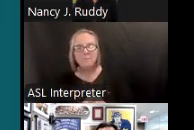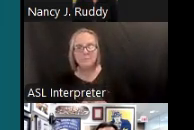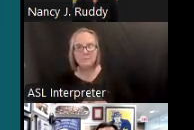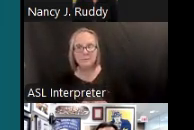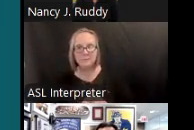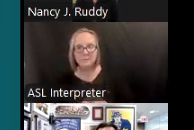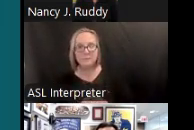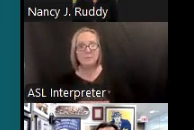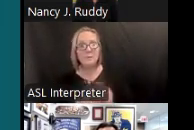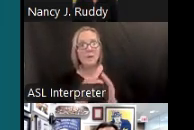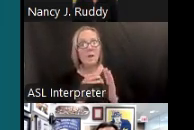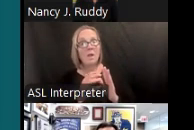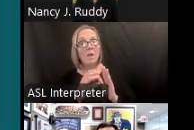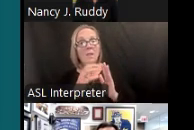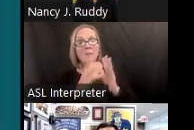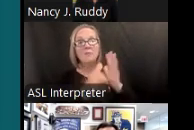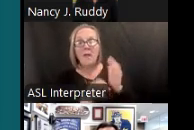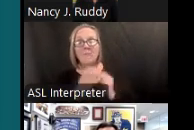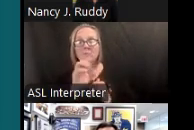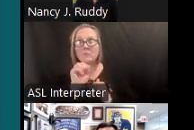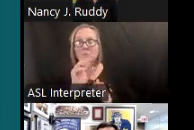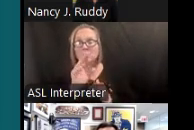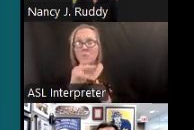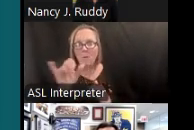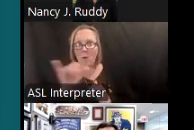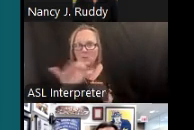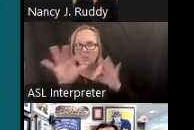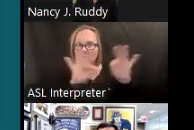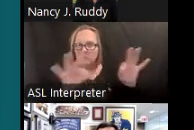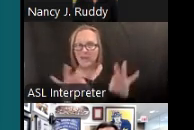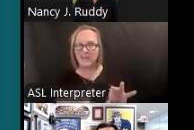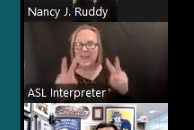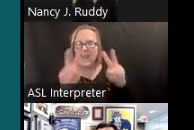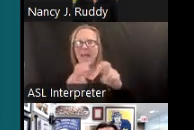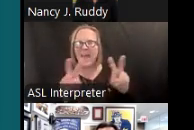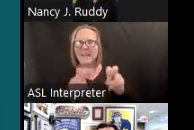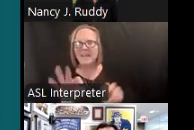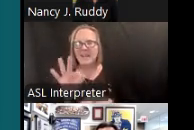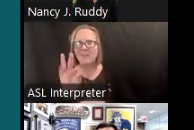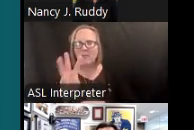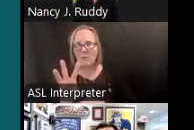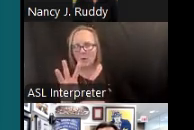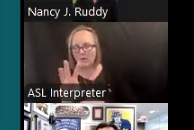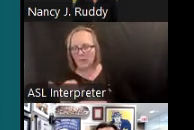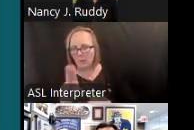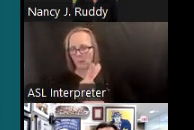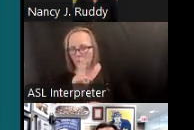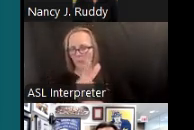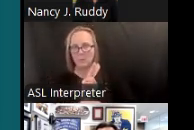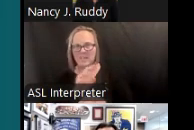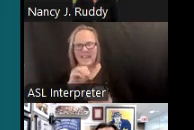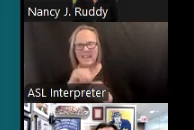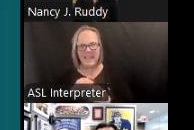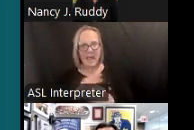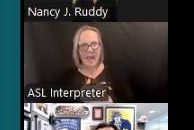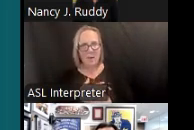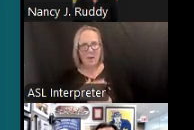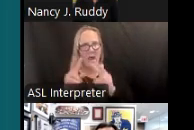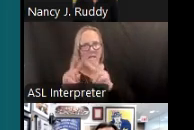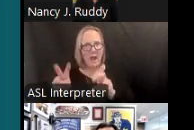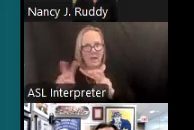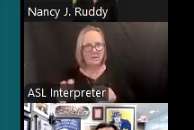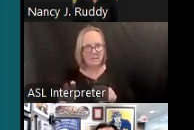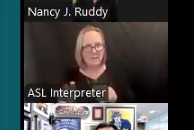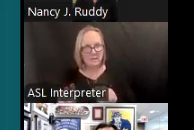The draft scope also details the analytical framework that will be used in the draft EIS analyses. There are